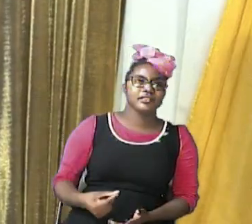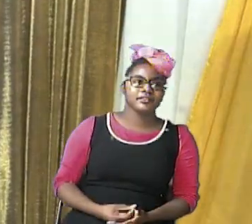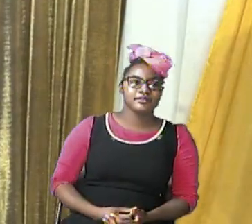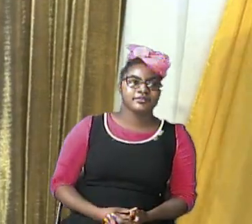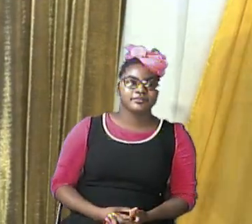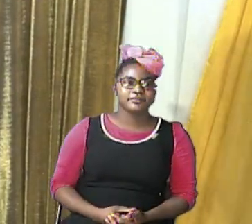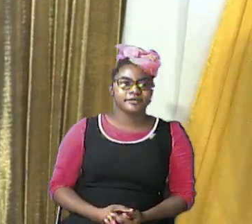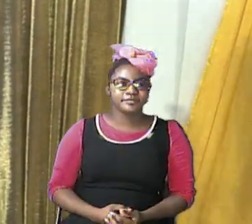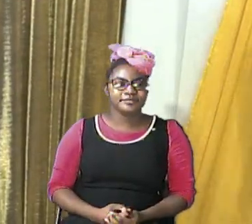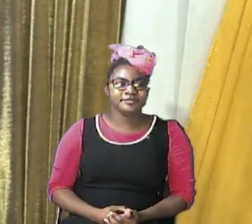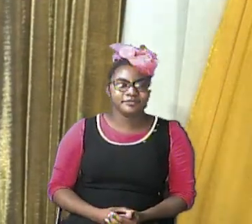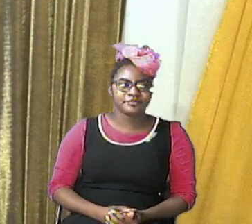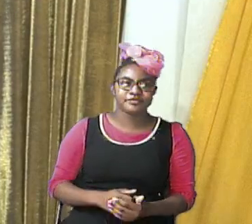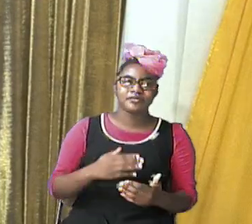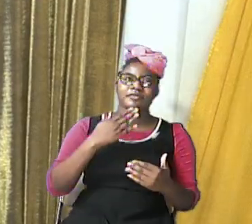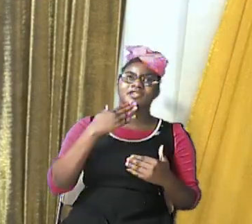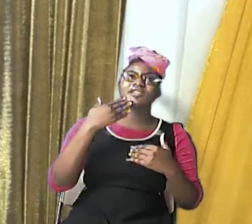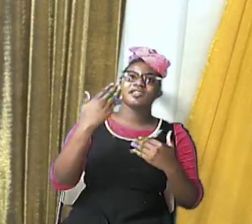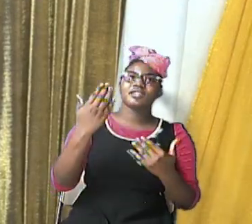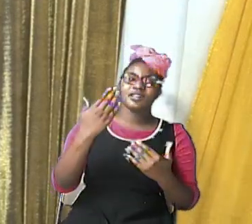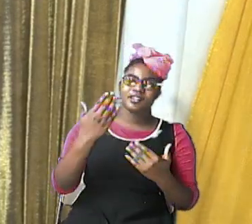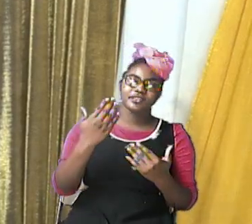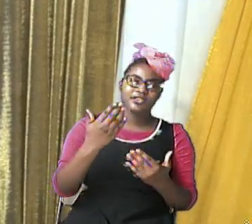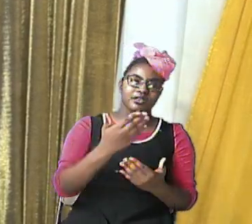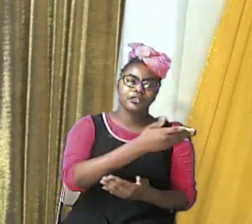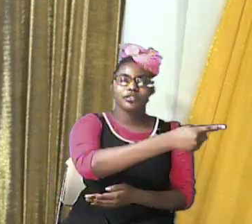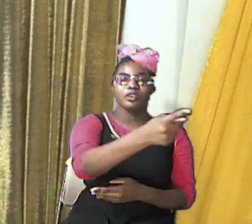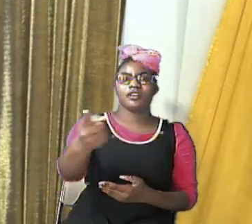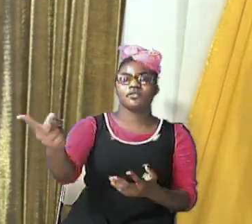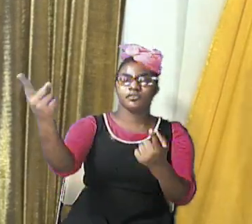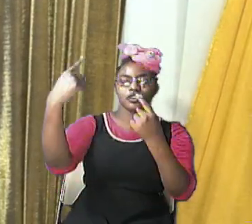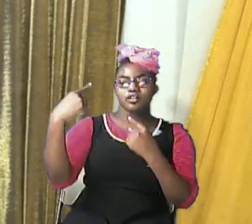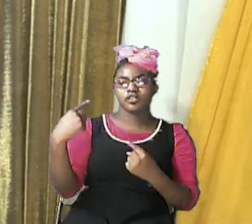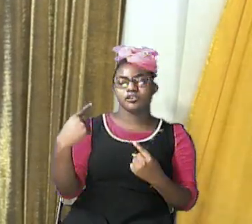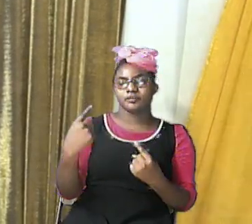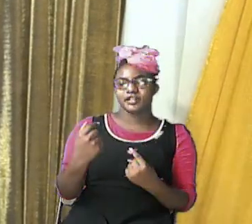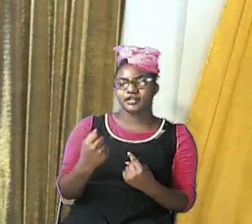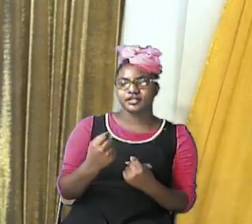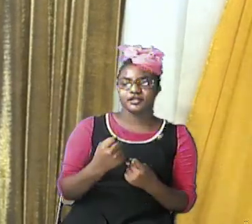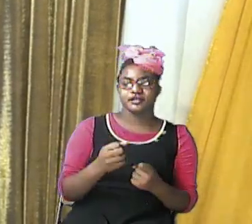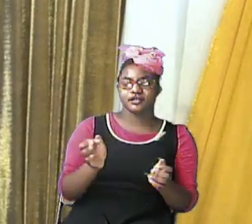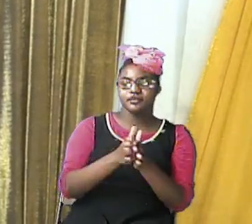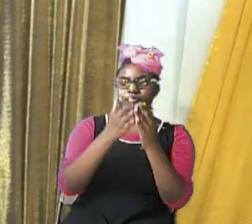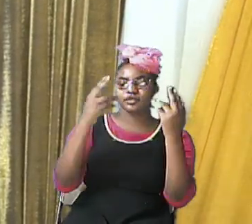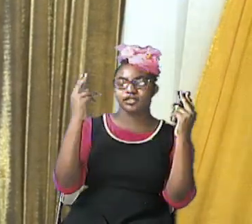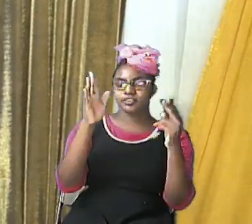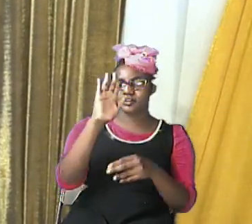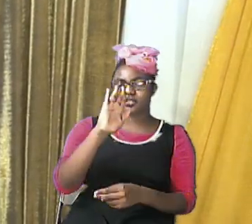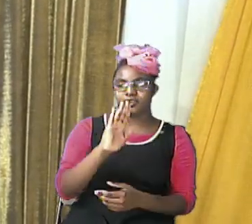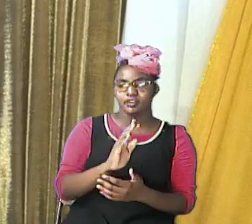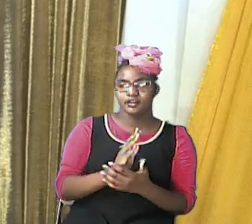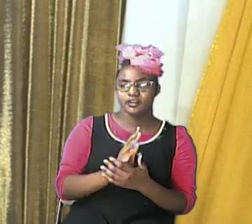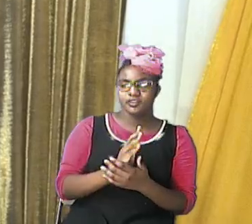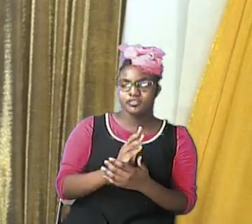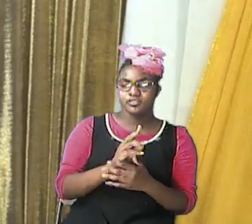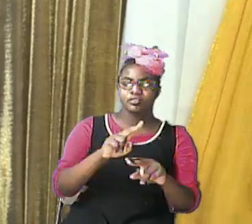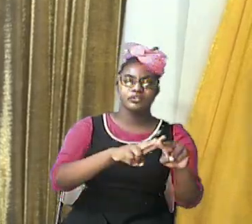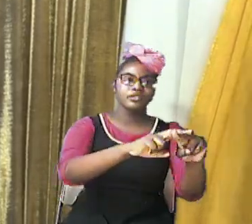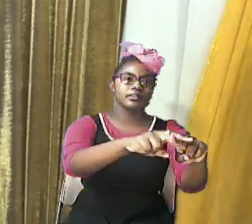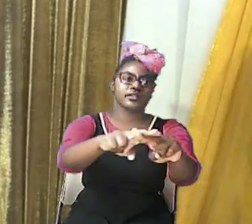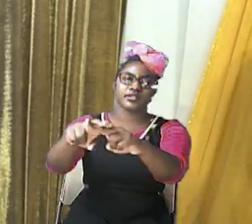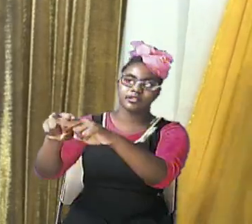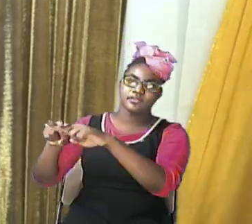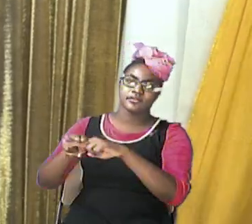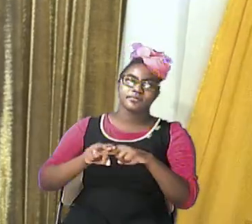Praise God. Thank you all this morning for coming out this morning, church. Praise God. You may be seated as